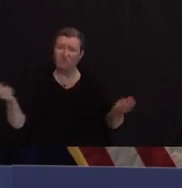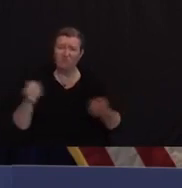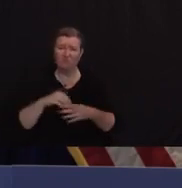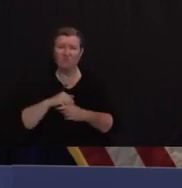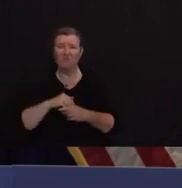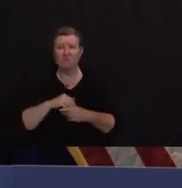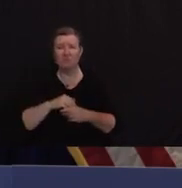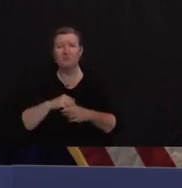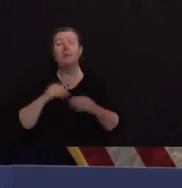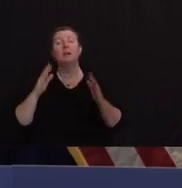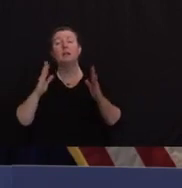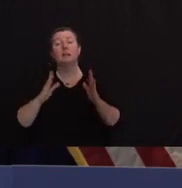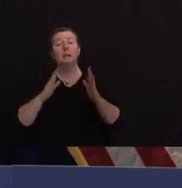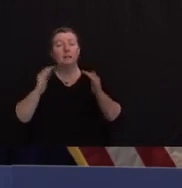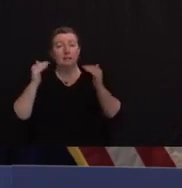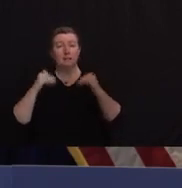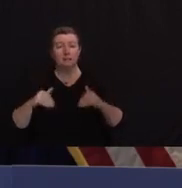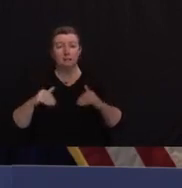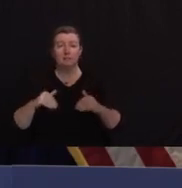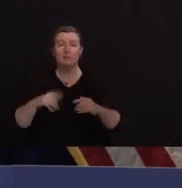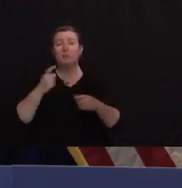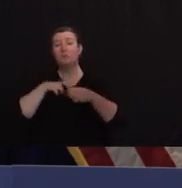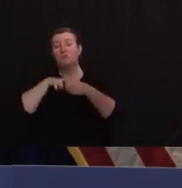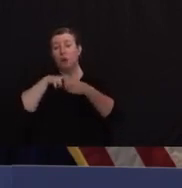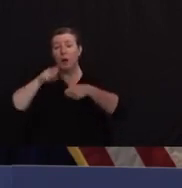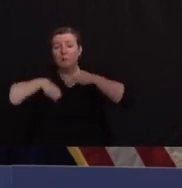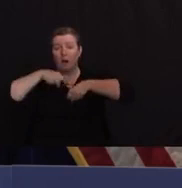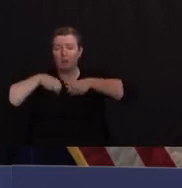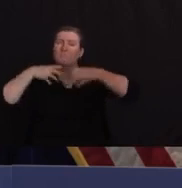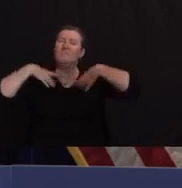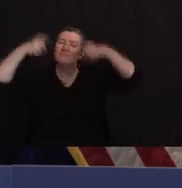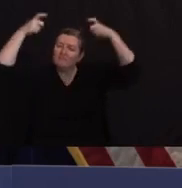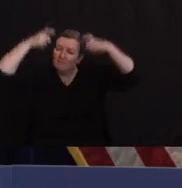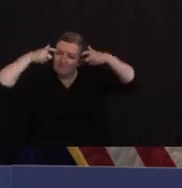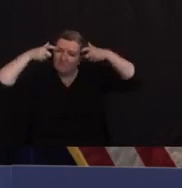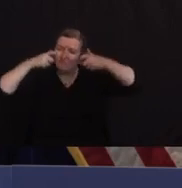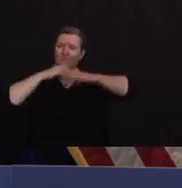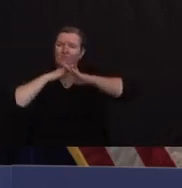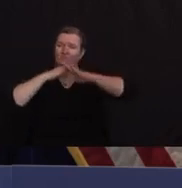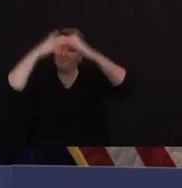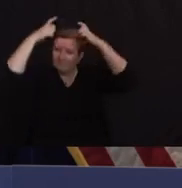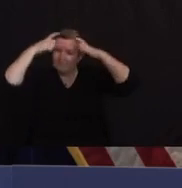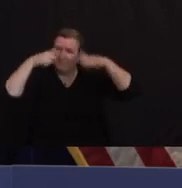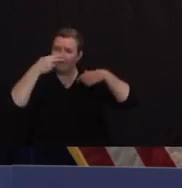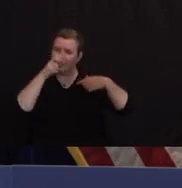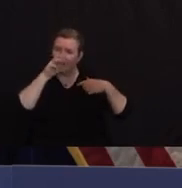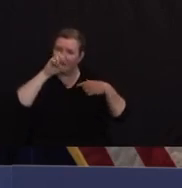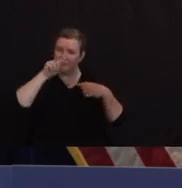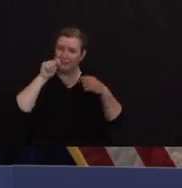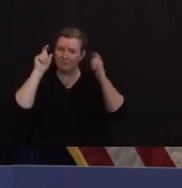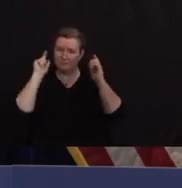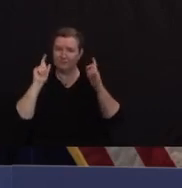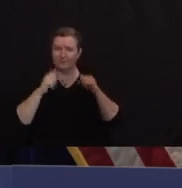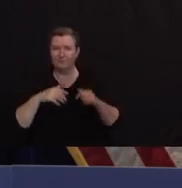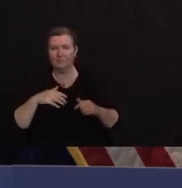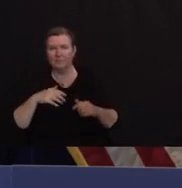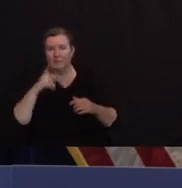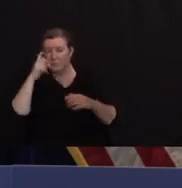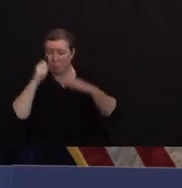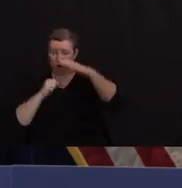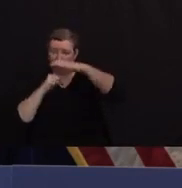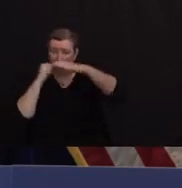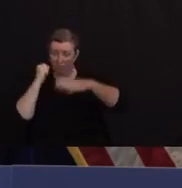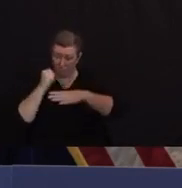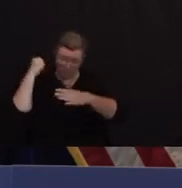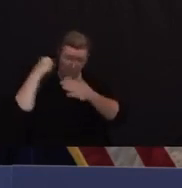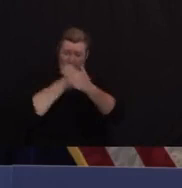protect their heads. Children and adolescents can get concussions in a number of school settings, ranging from school sports activities to the